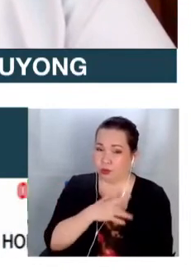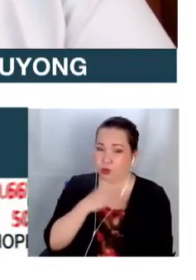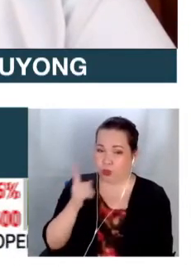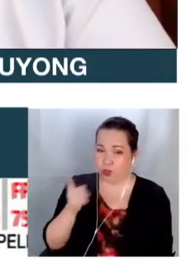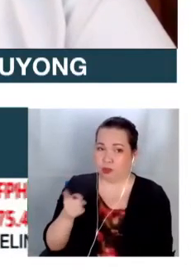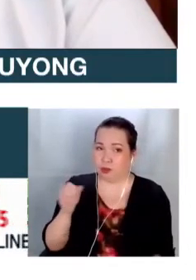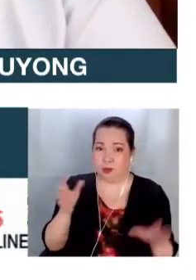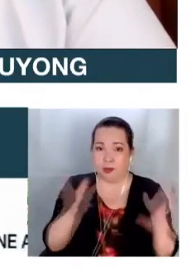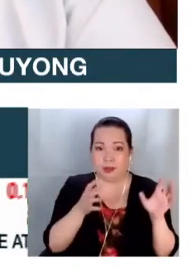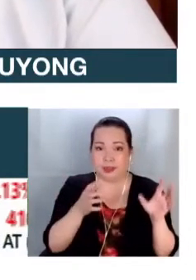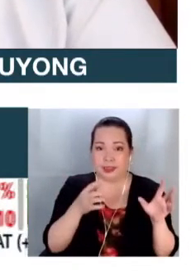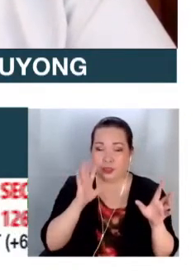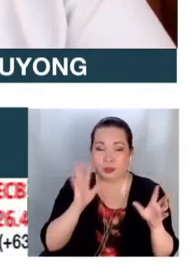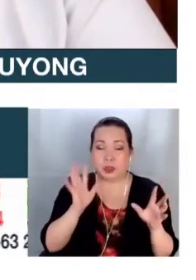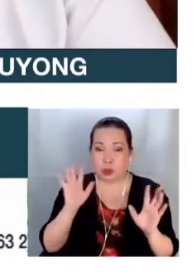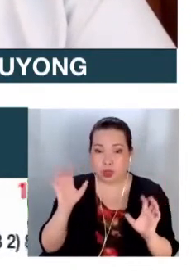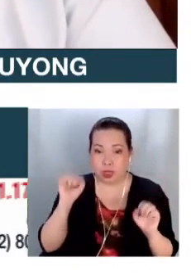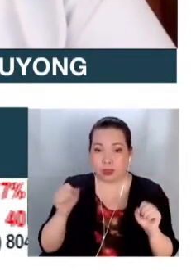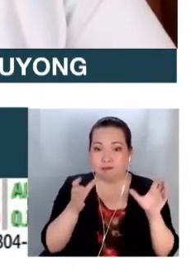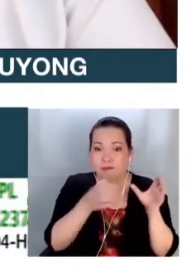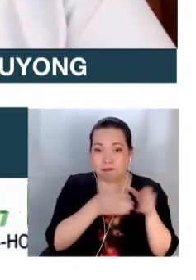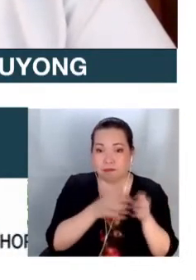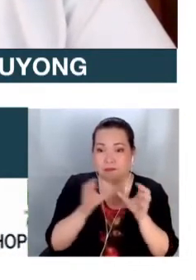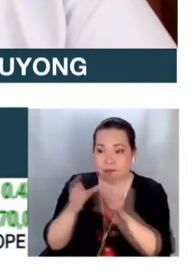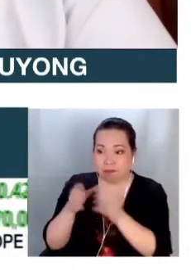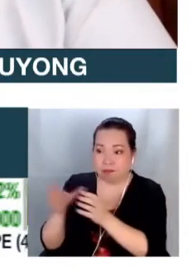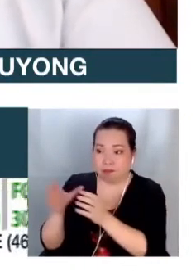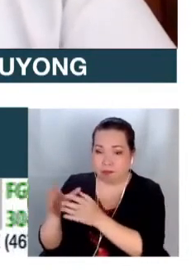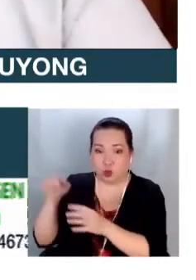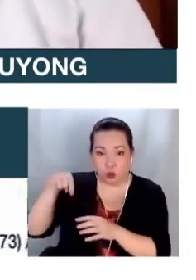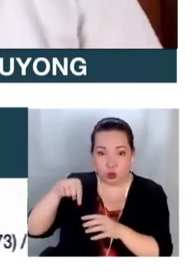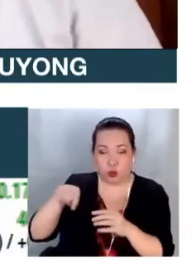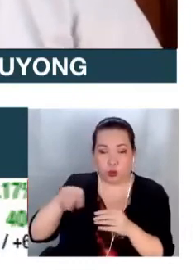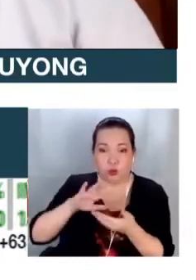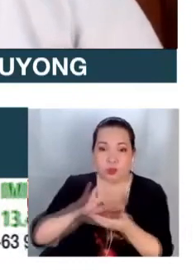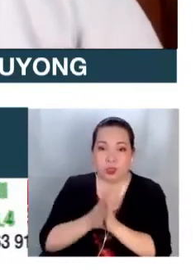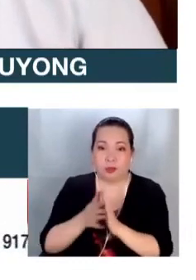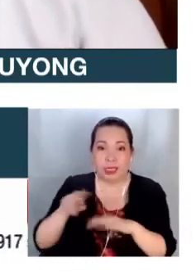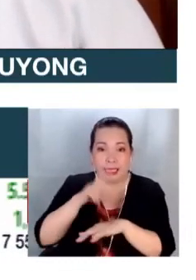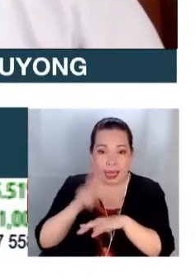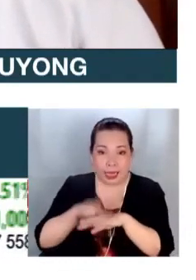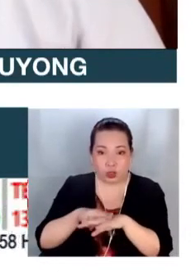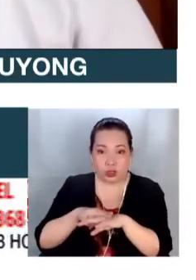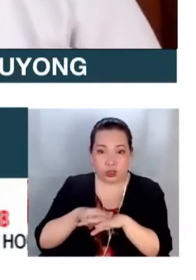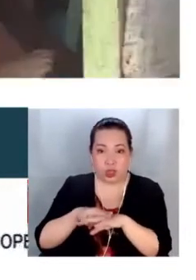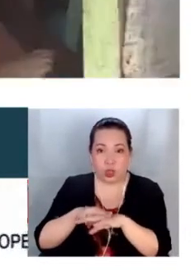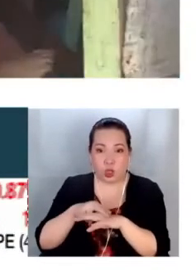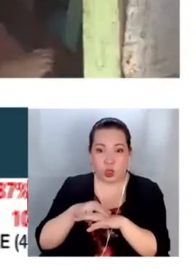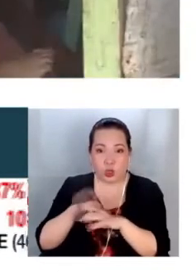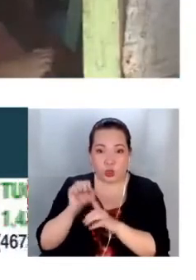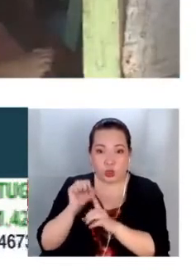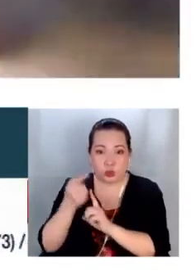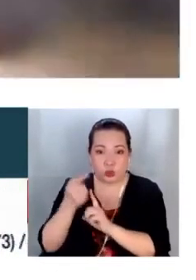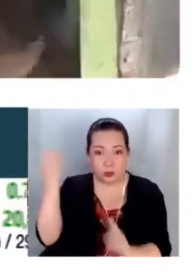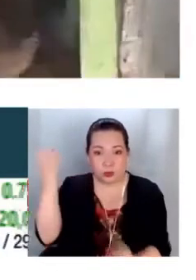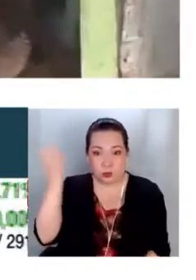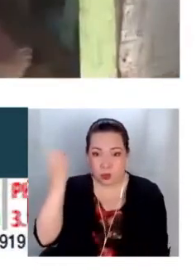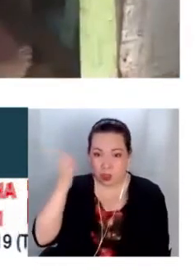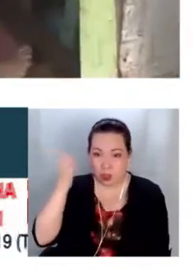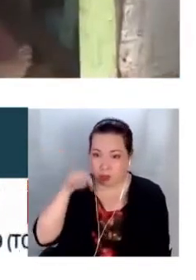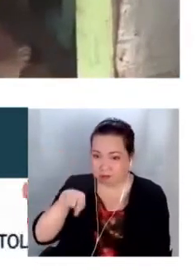we've been talking about as a national social emergency? Yes, actually, our board of commissioners in